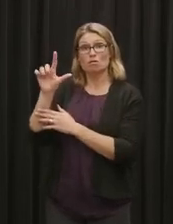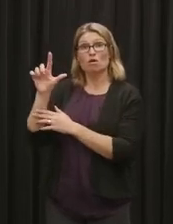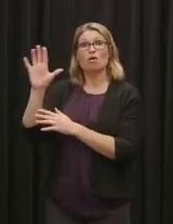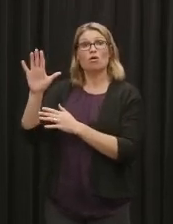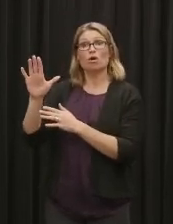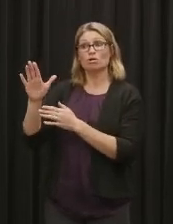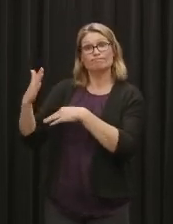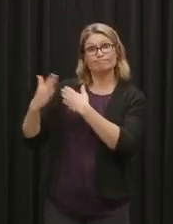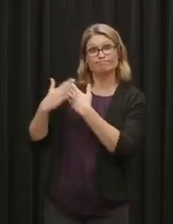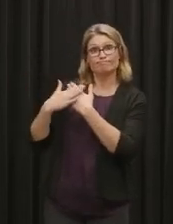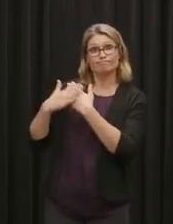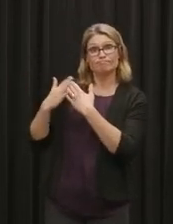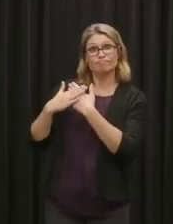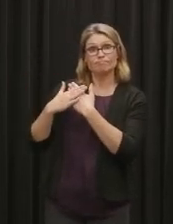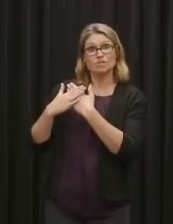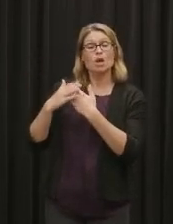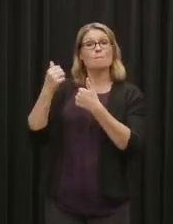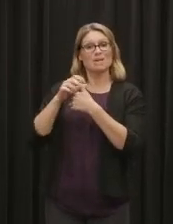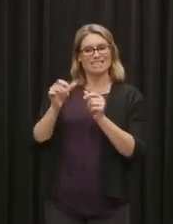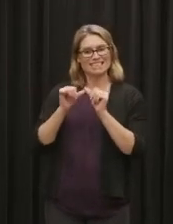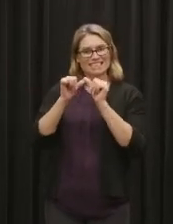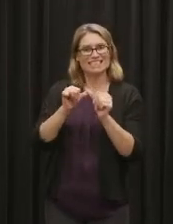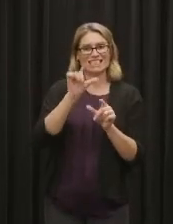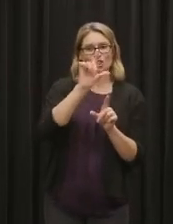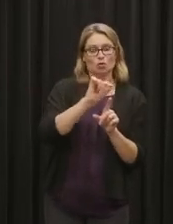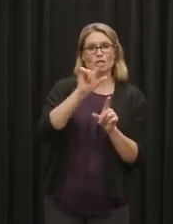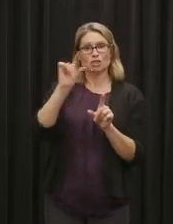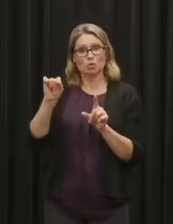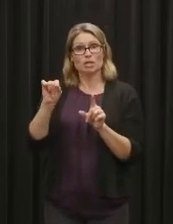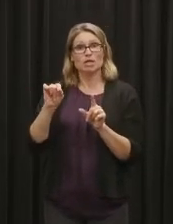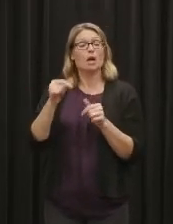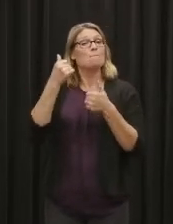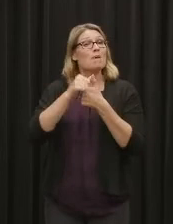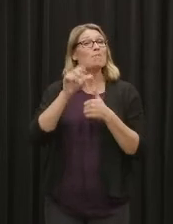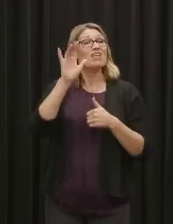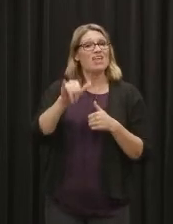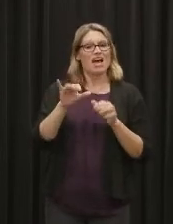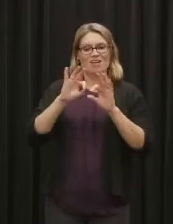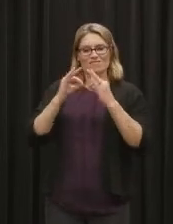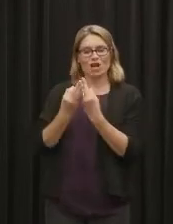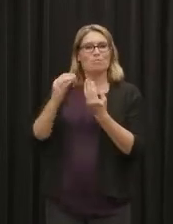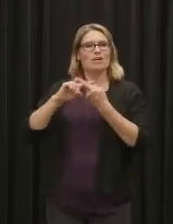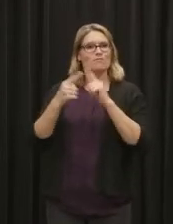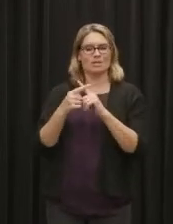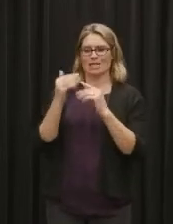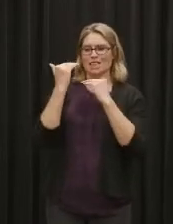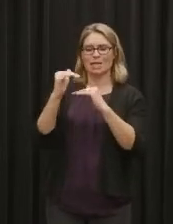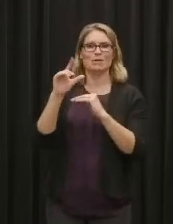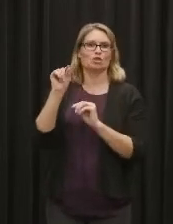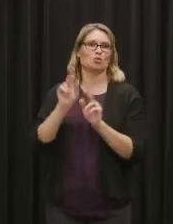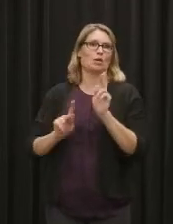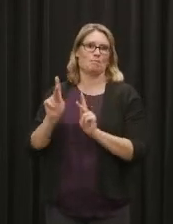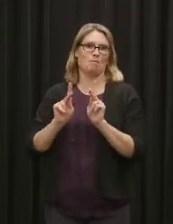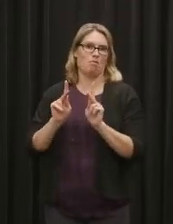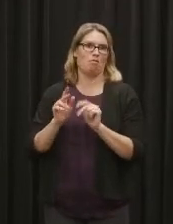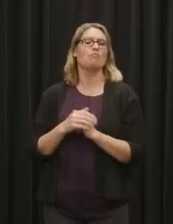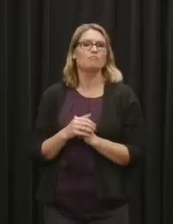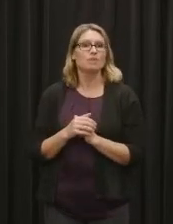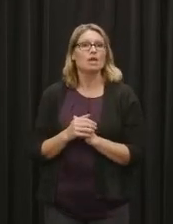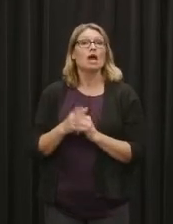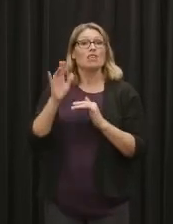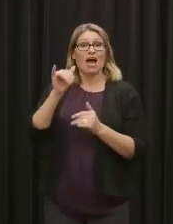contacts to the steady 20, consistent family members and friends, we will help limit the spread of